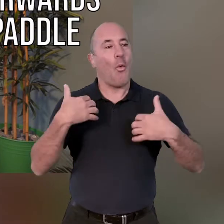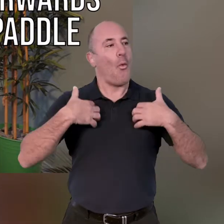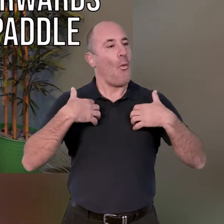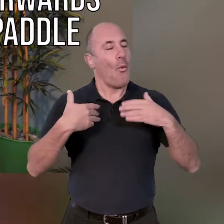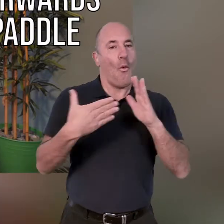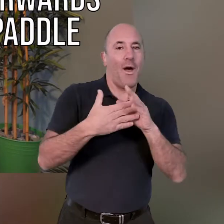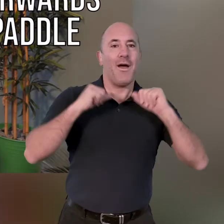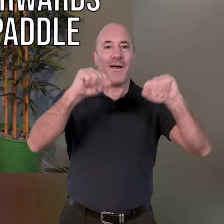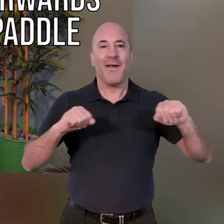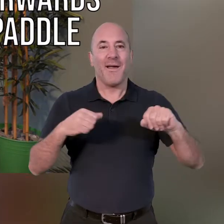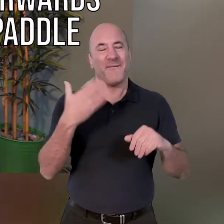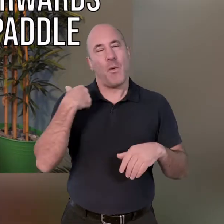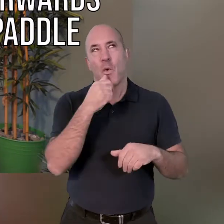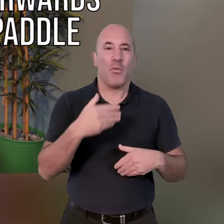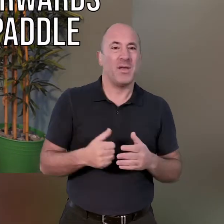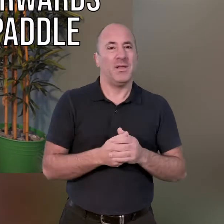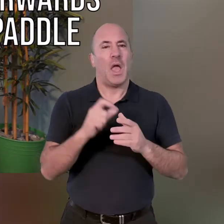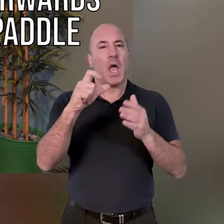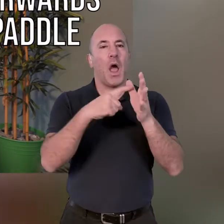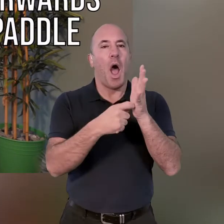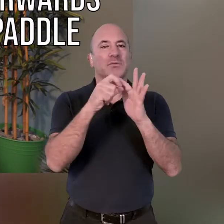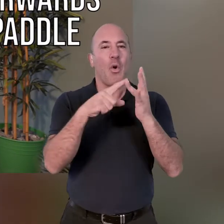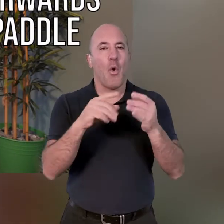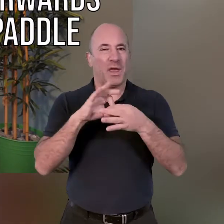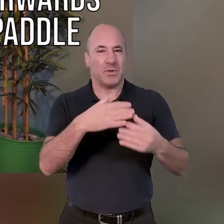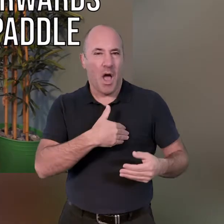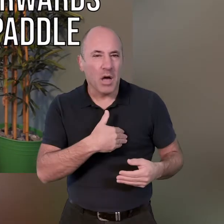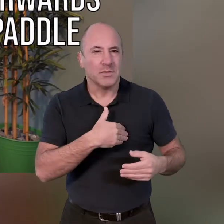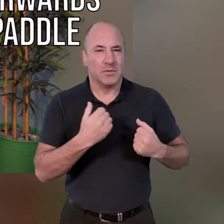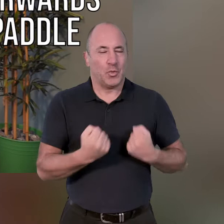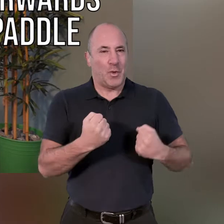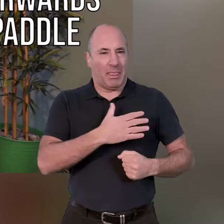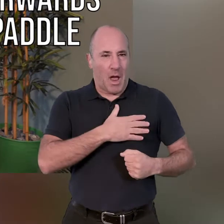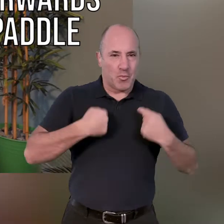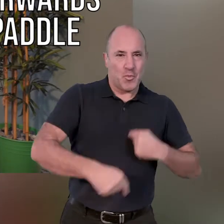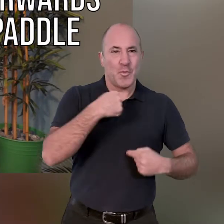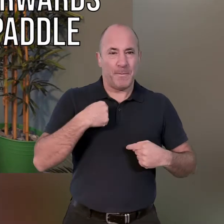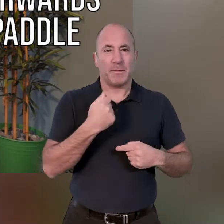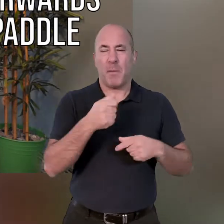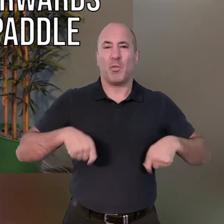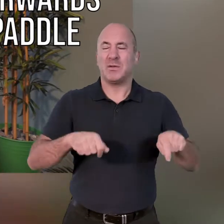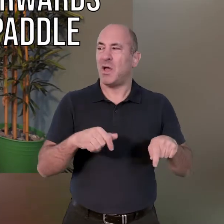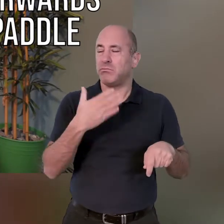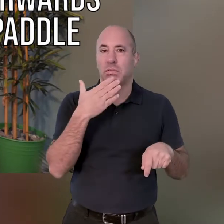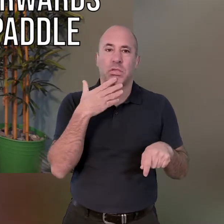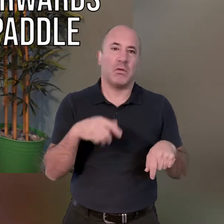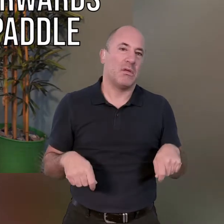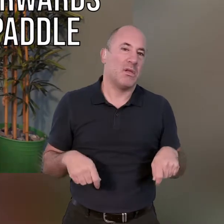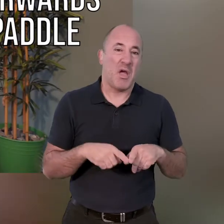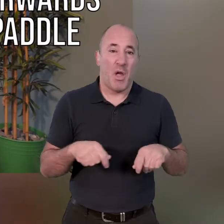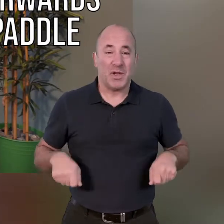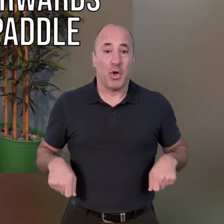more interest to my workouts. I think that cardio, especially for people that are in wheelchairs, can be a little bit boring. There's either wheelchair pushing or